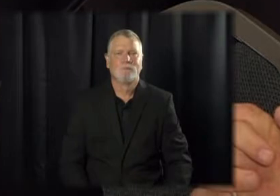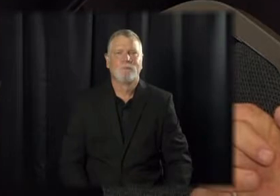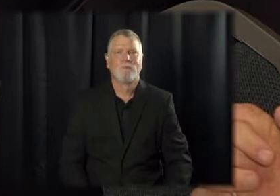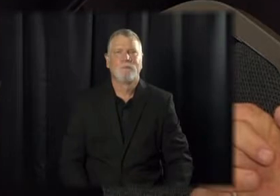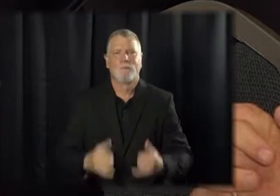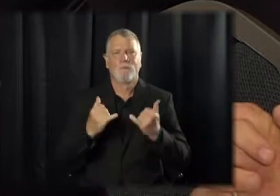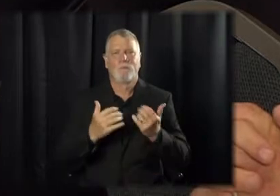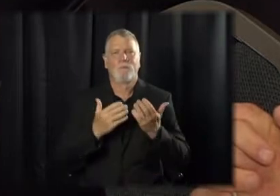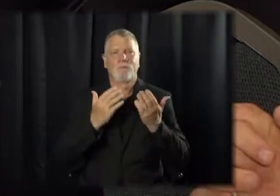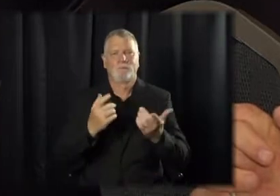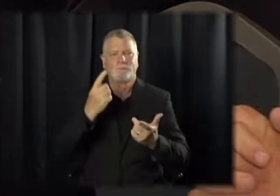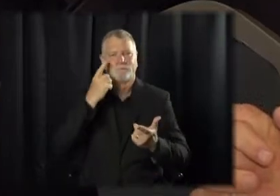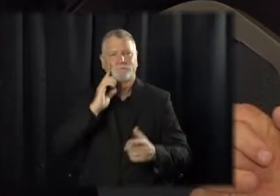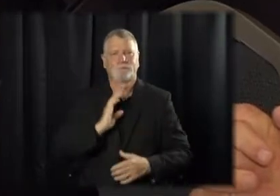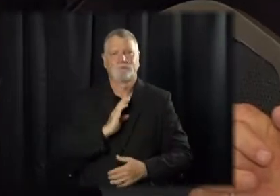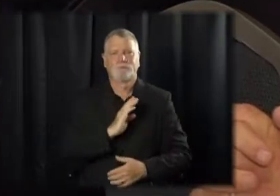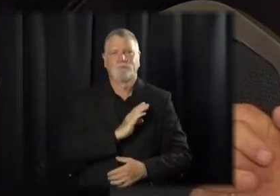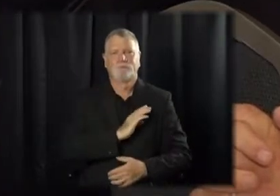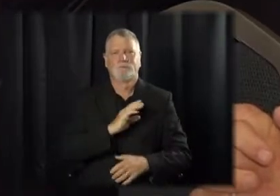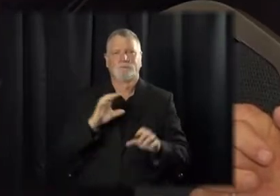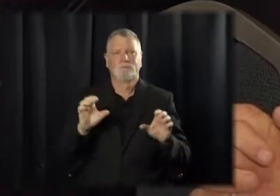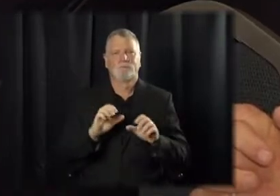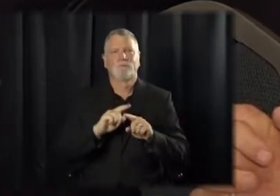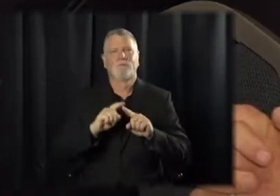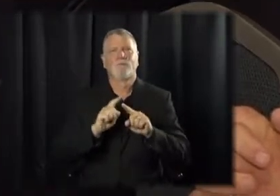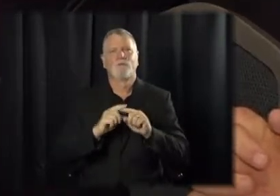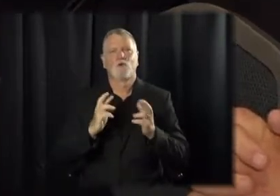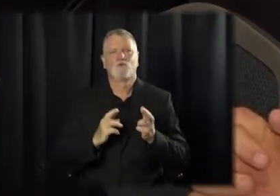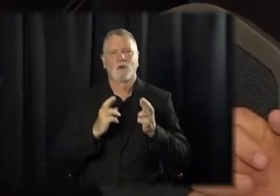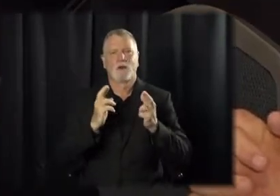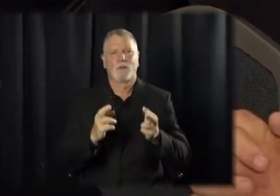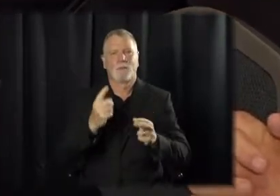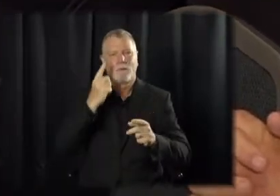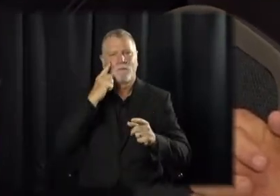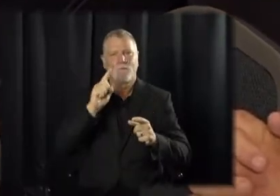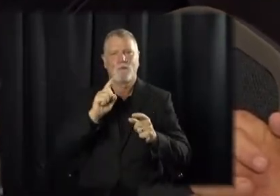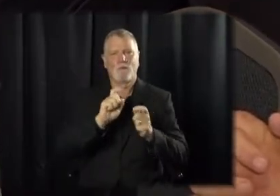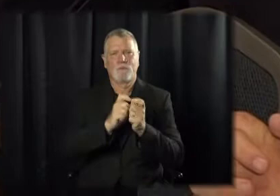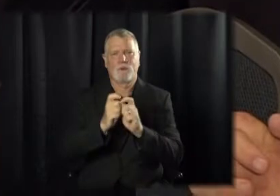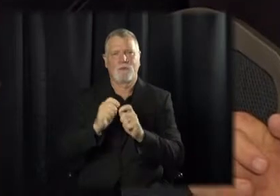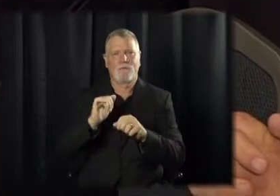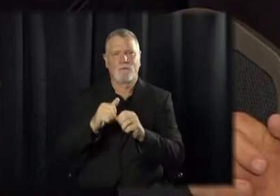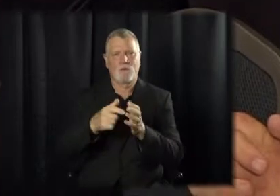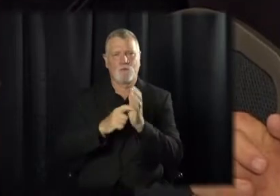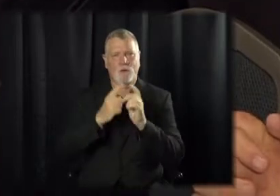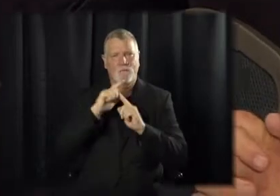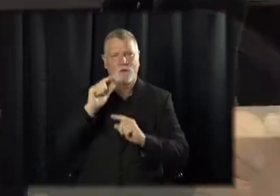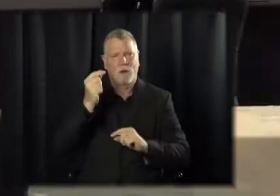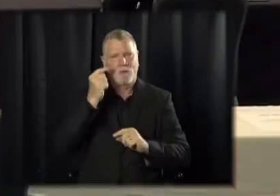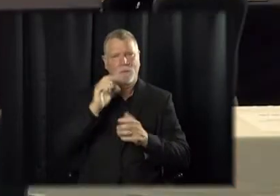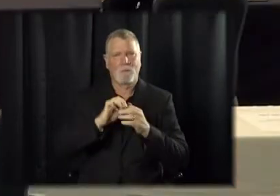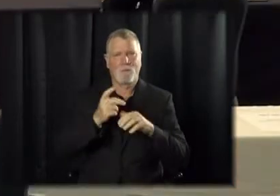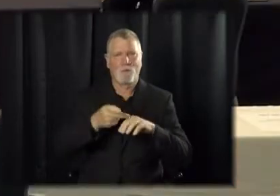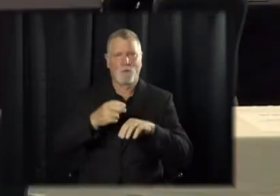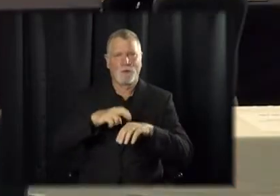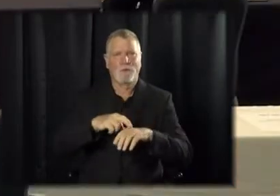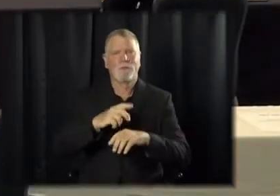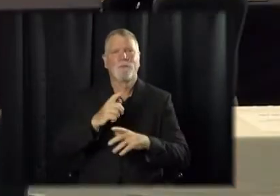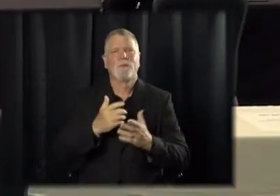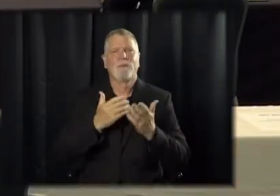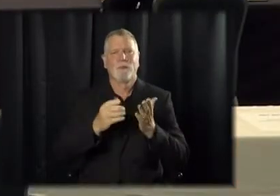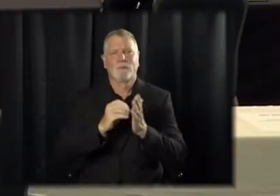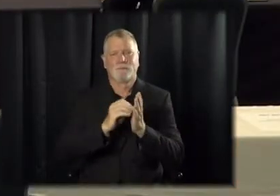We now present for the Oversight Board's action a series of recommendations on reapportionment requests from the government of Puerto Rico,